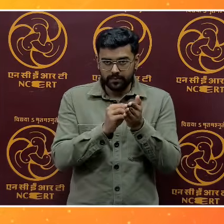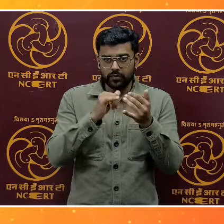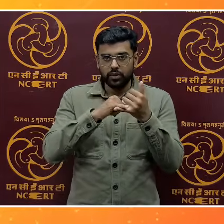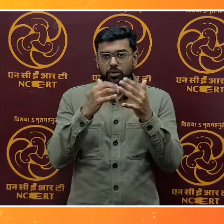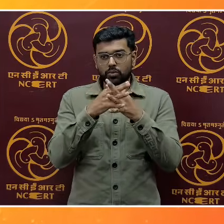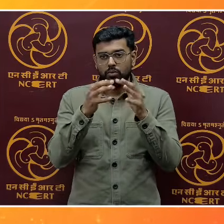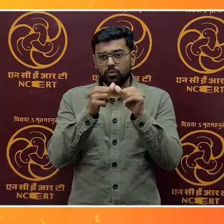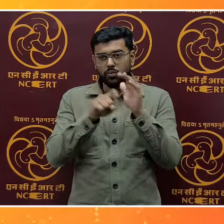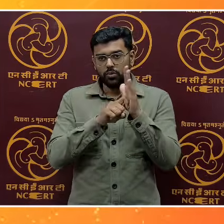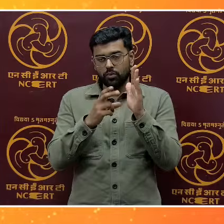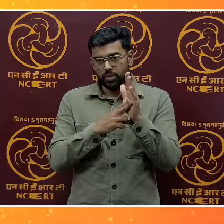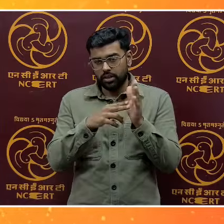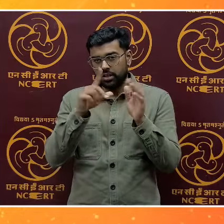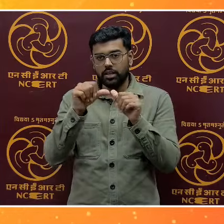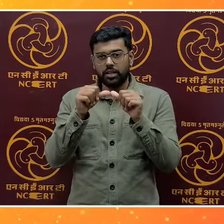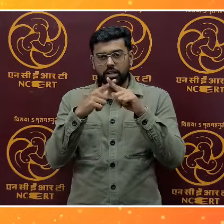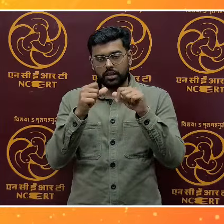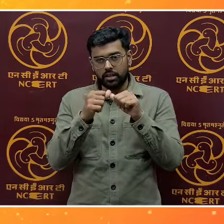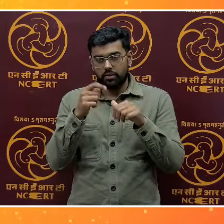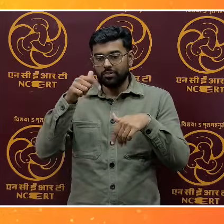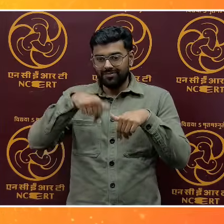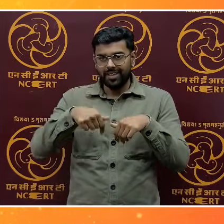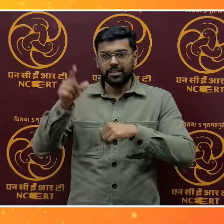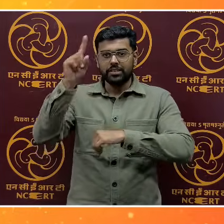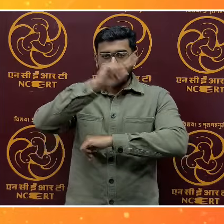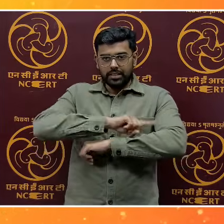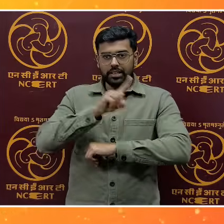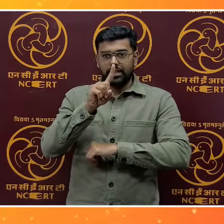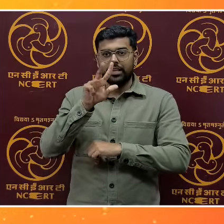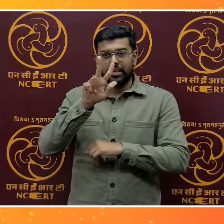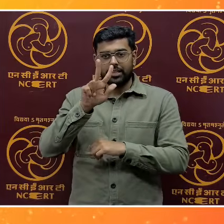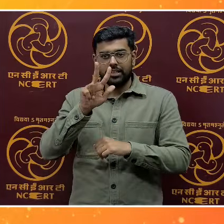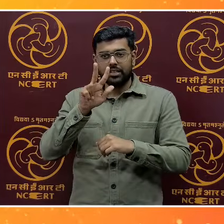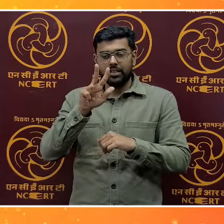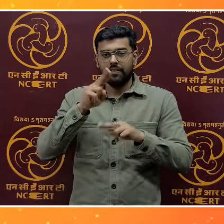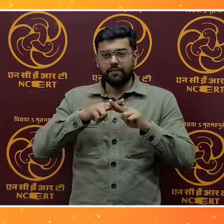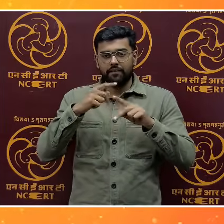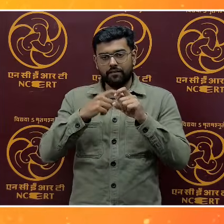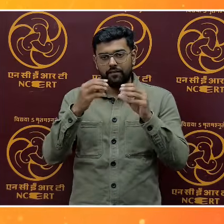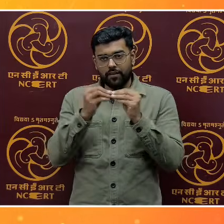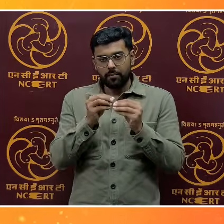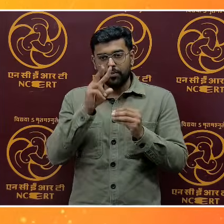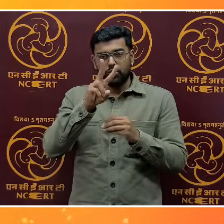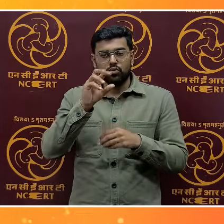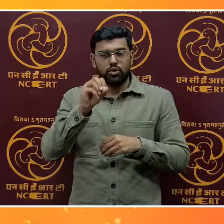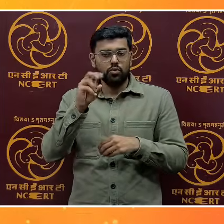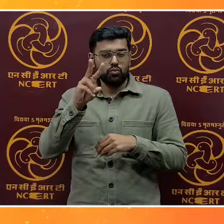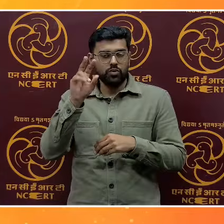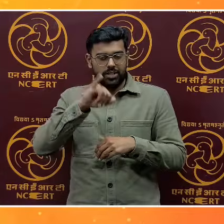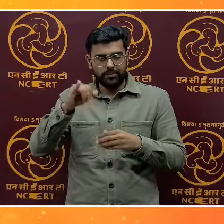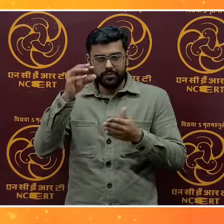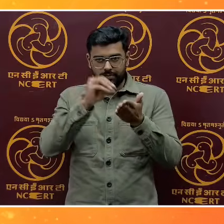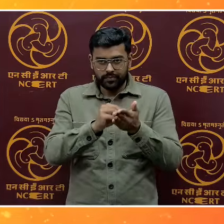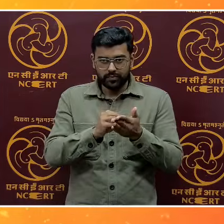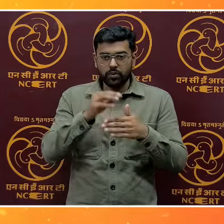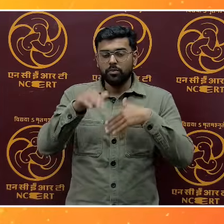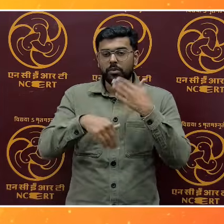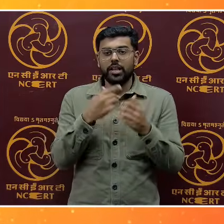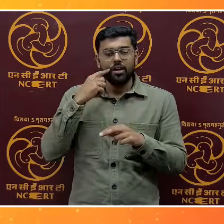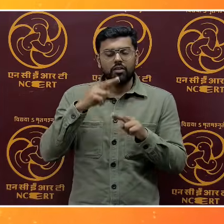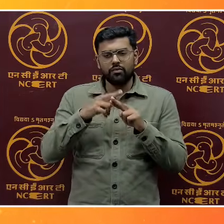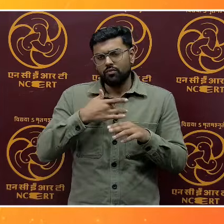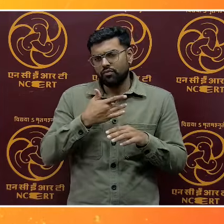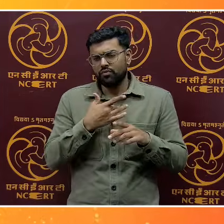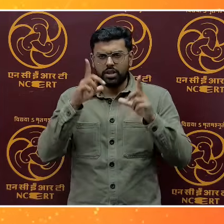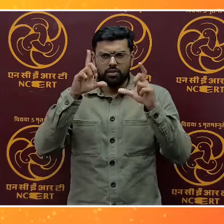Lata Sharma, and then the date of the session. Today is 18th of February 2026, and followed by a photograph,